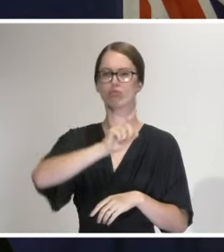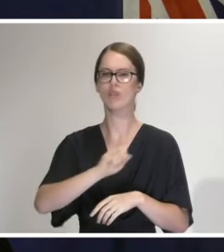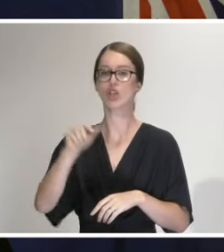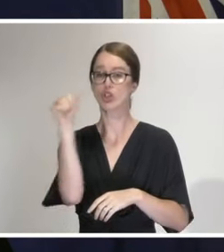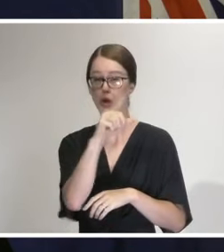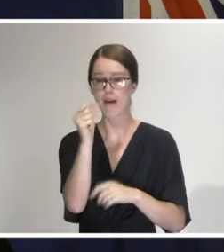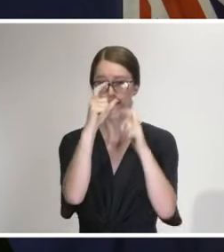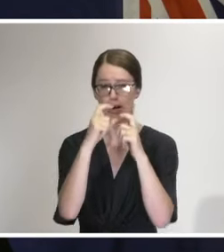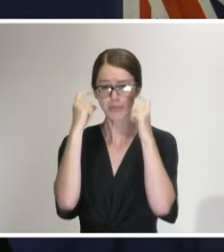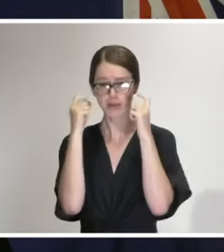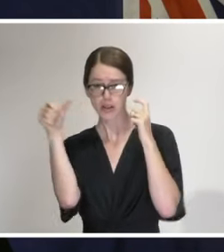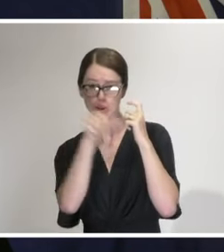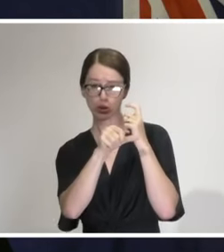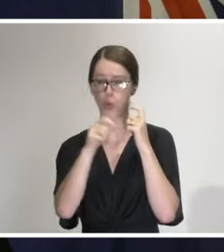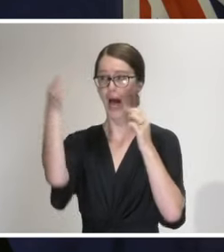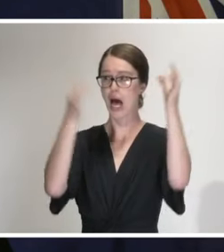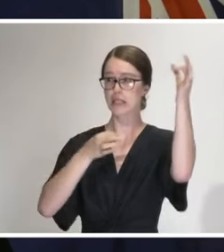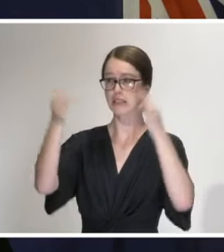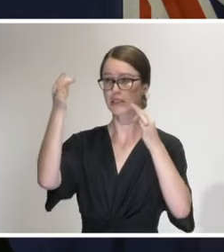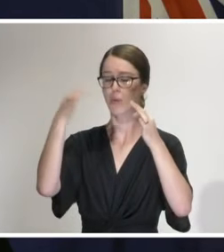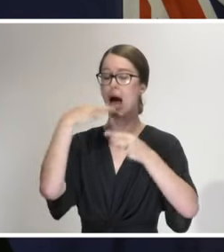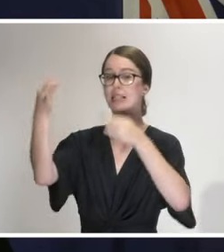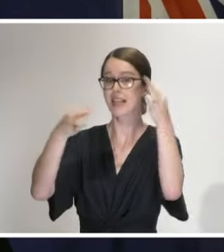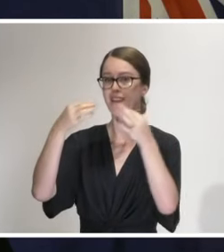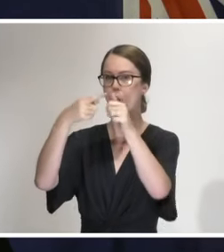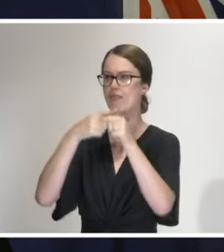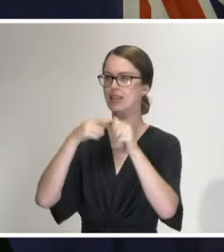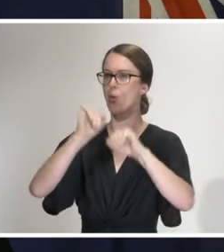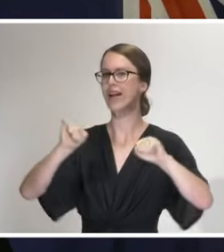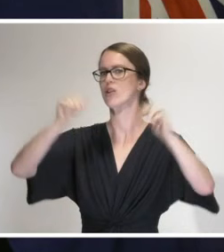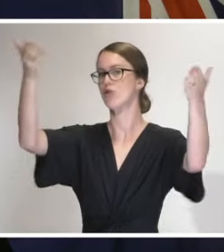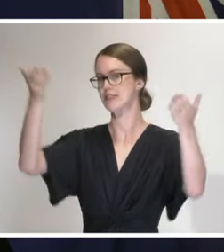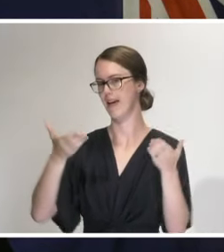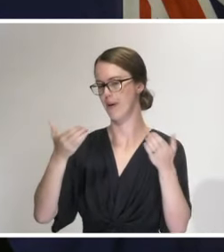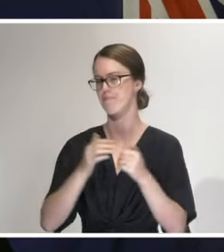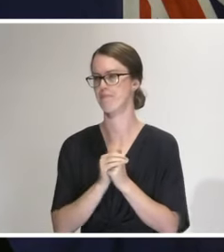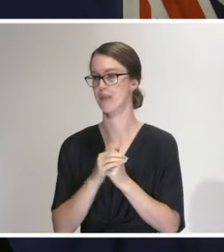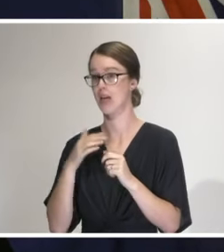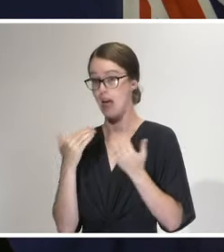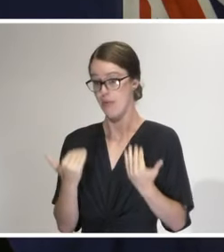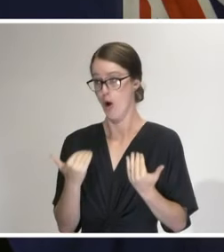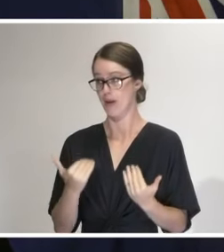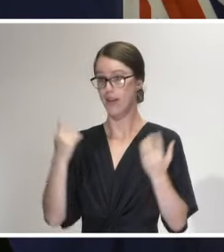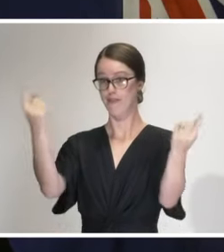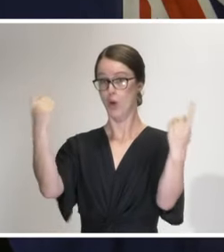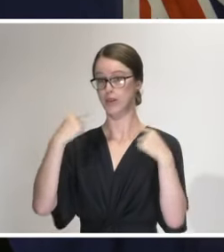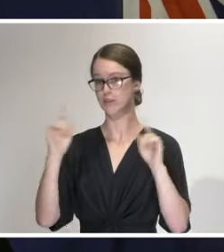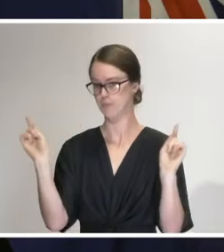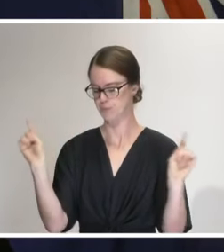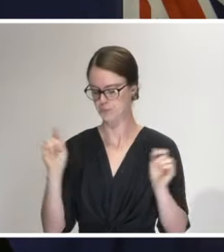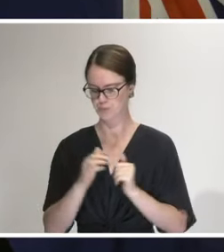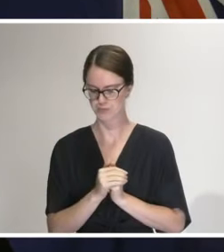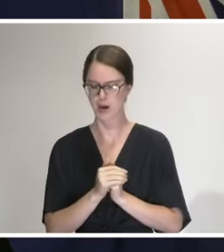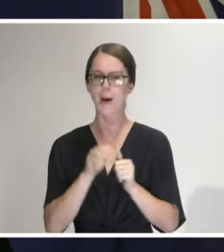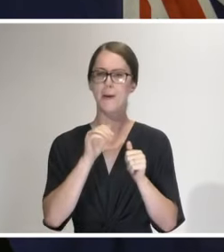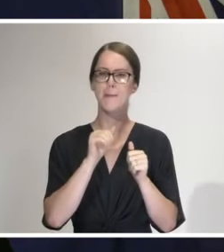spread of virus from people who are infected but not showing symptoms. The best advice at the moment is that basic